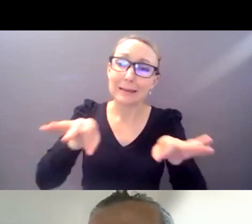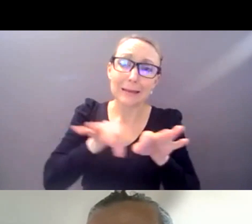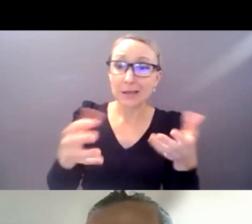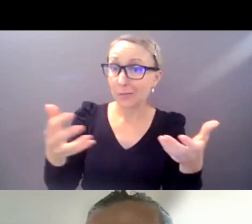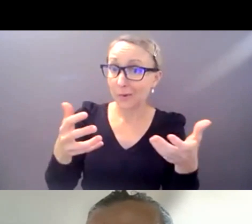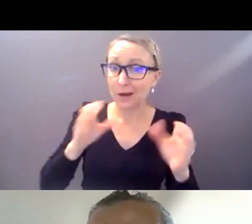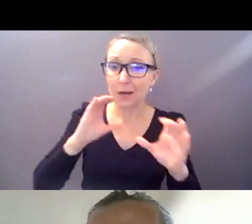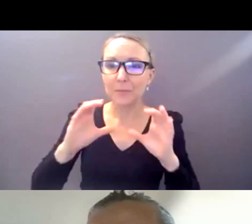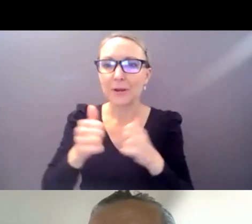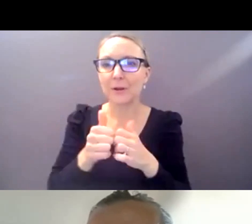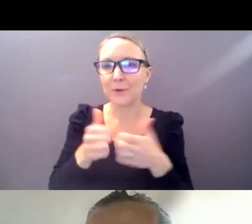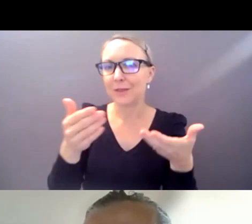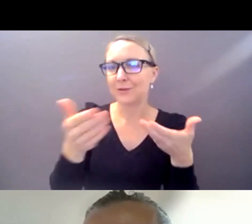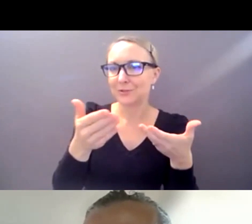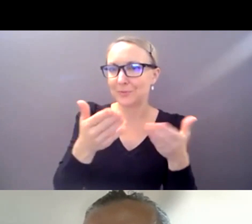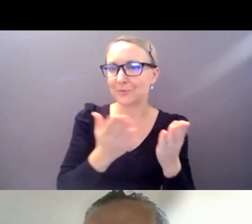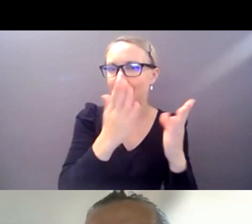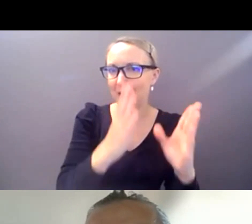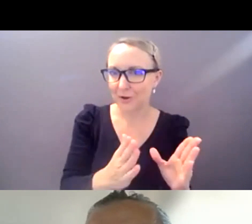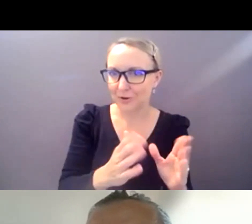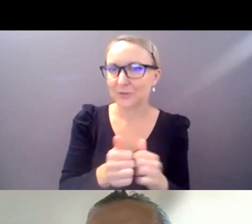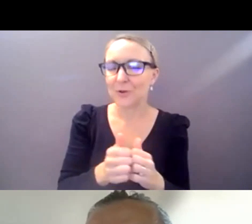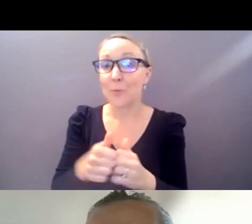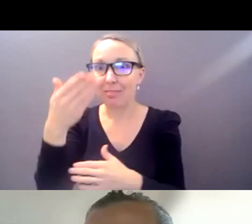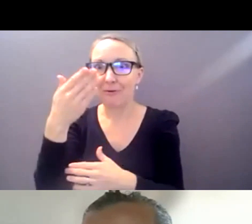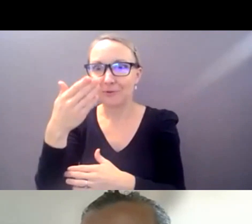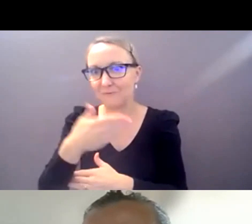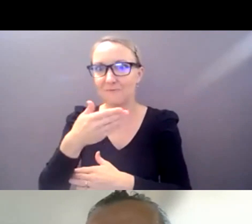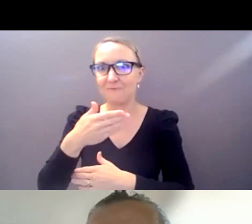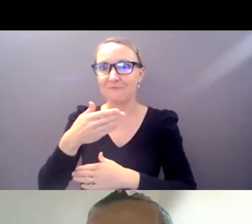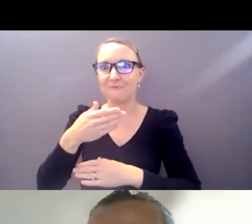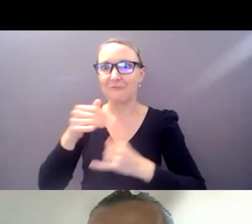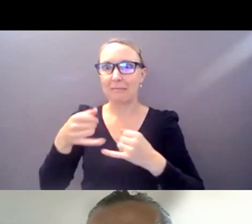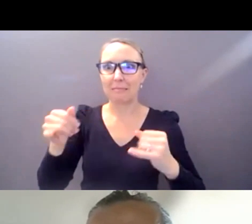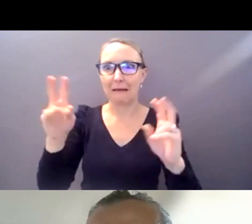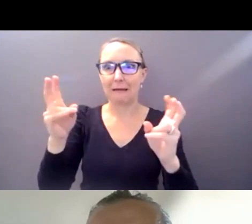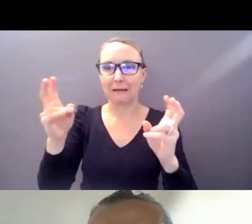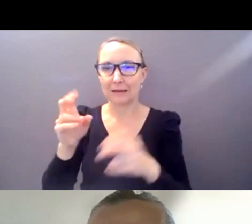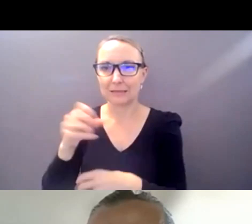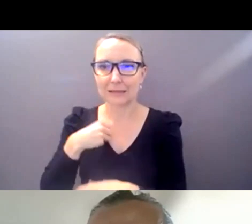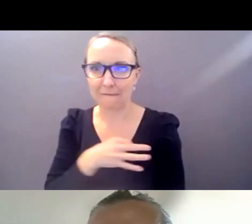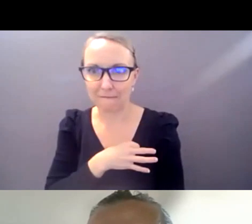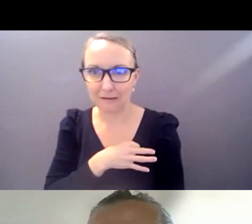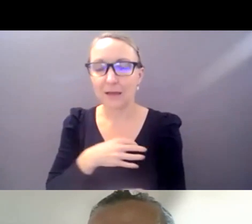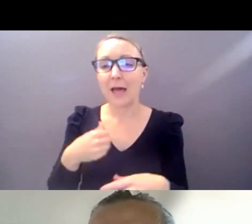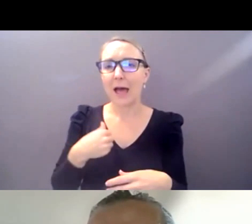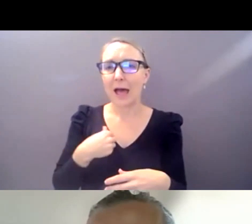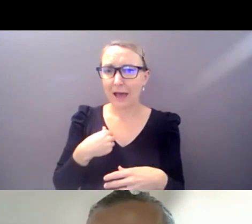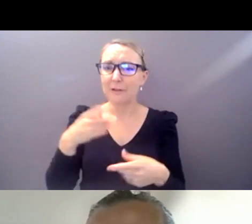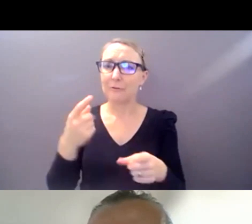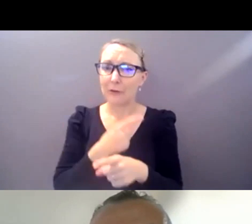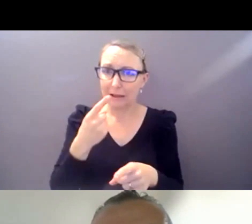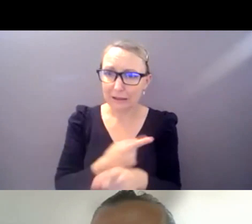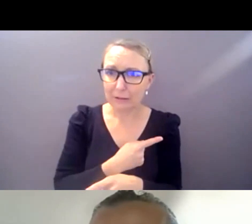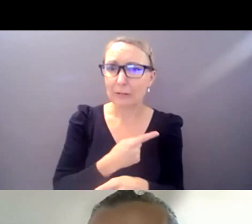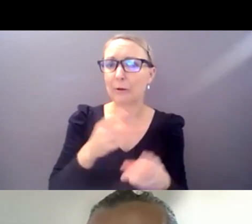between service providers, between frontline staff, between departments or organizations, having regular case